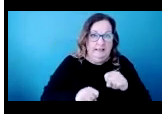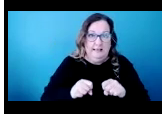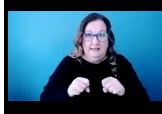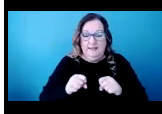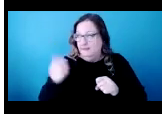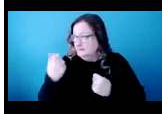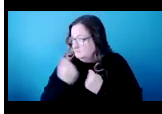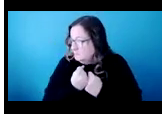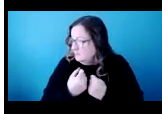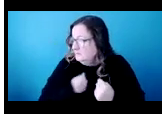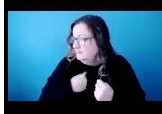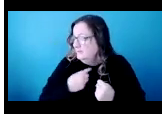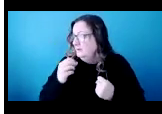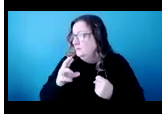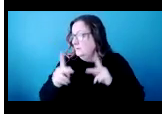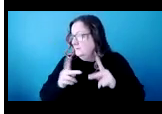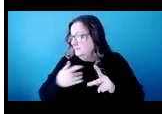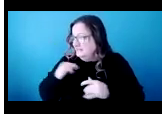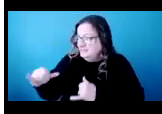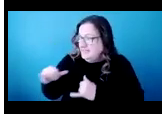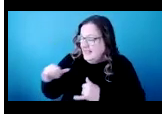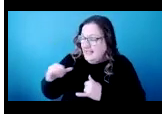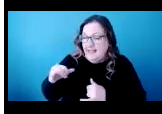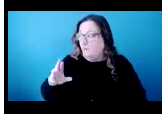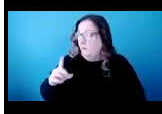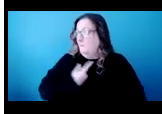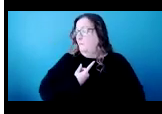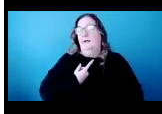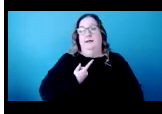or if they're just one in a million, right?